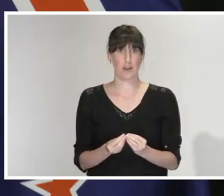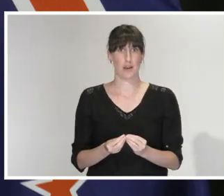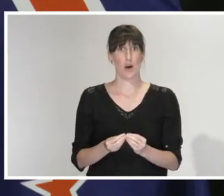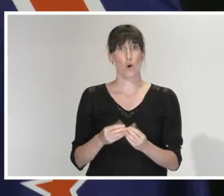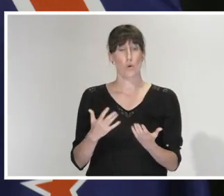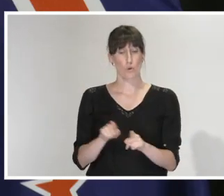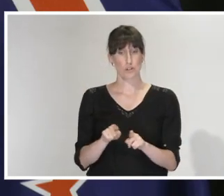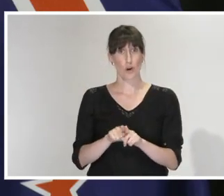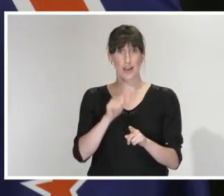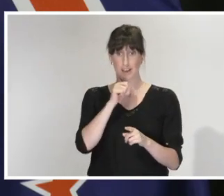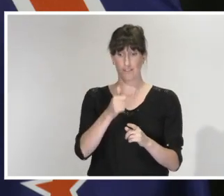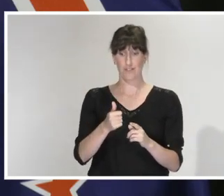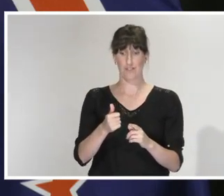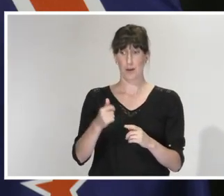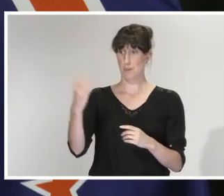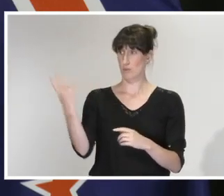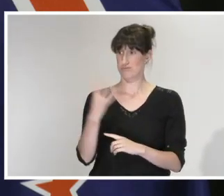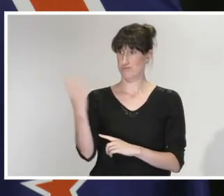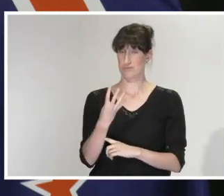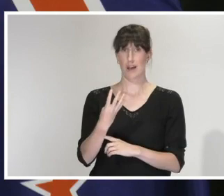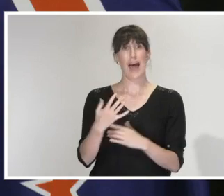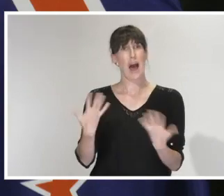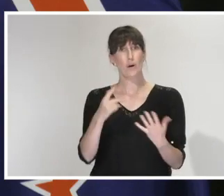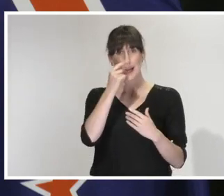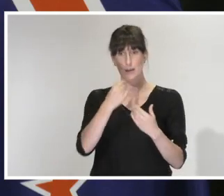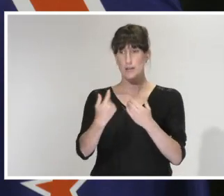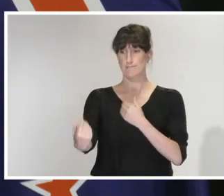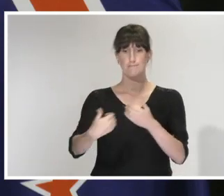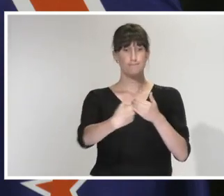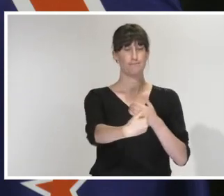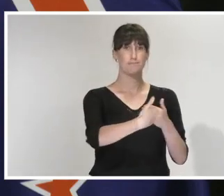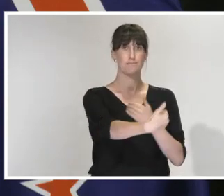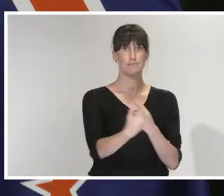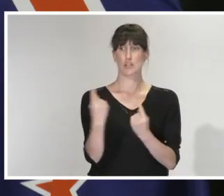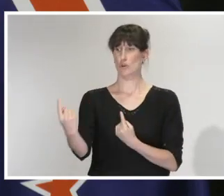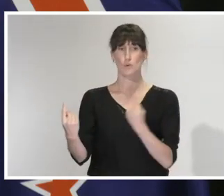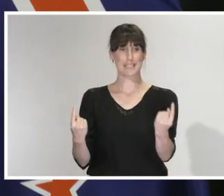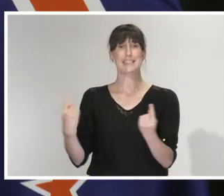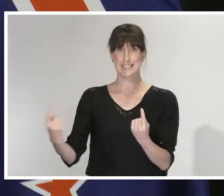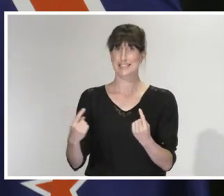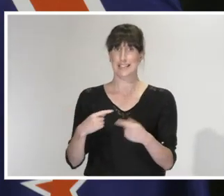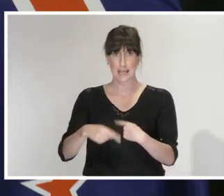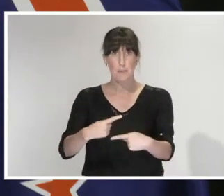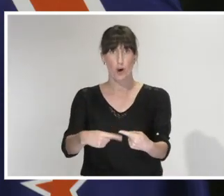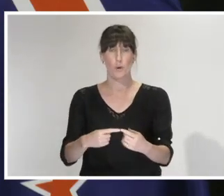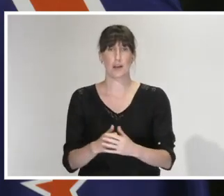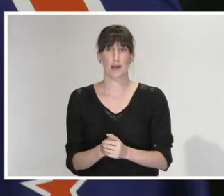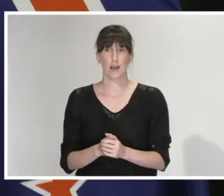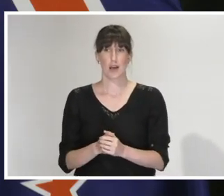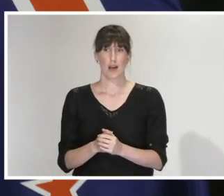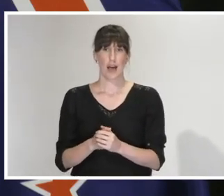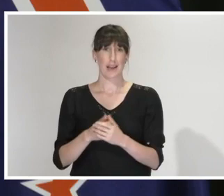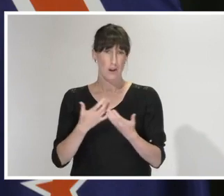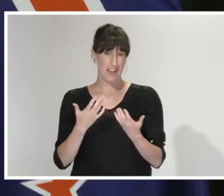distancing? And have you looked at the PPE guidelines for your area of work and think about what protective equipment may or may not be needed in your line of